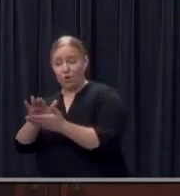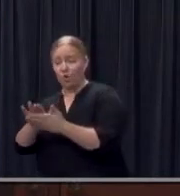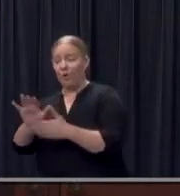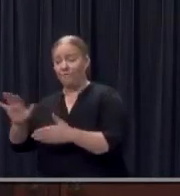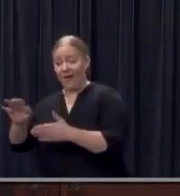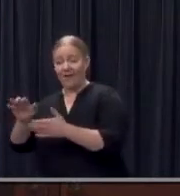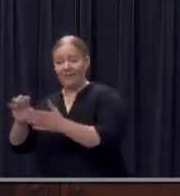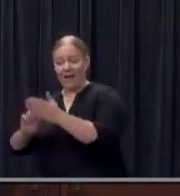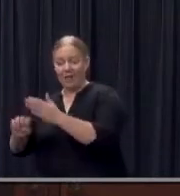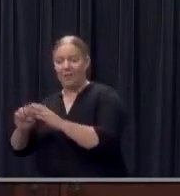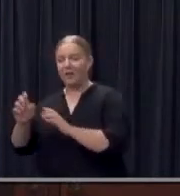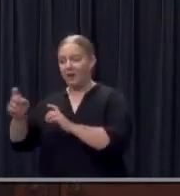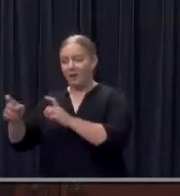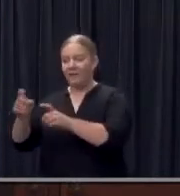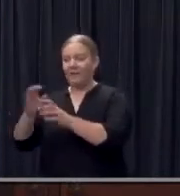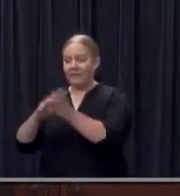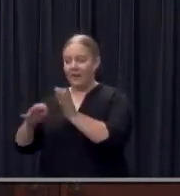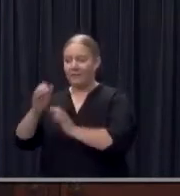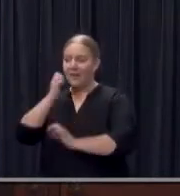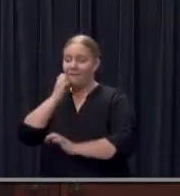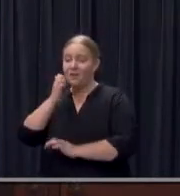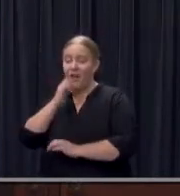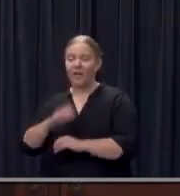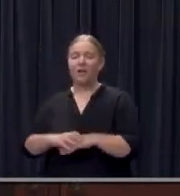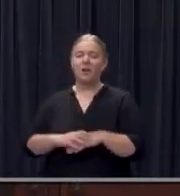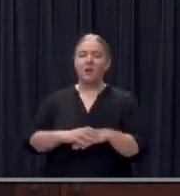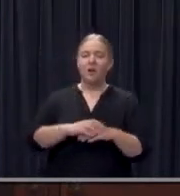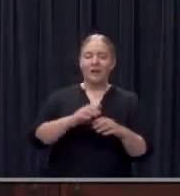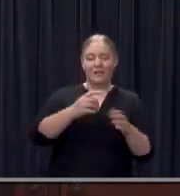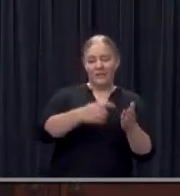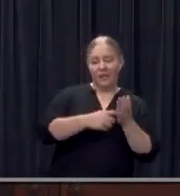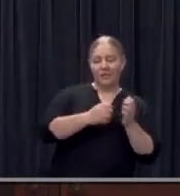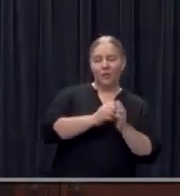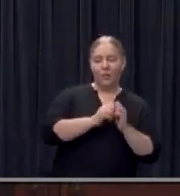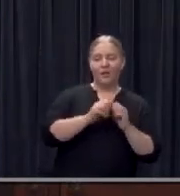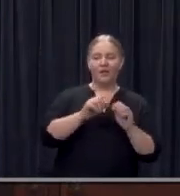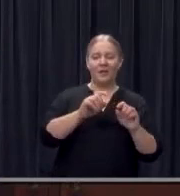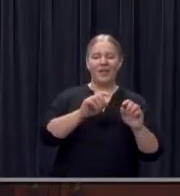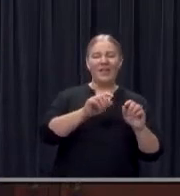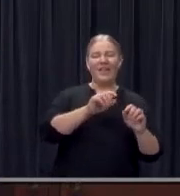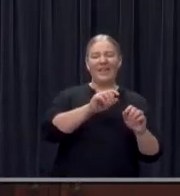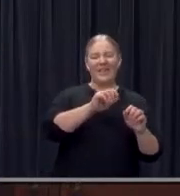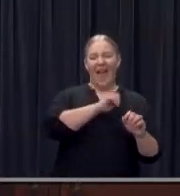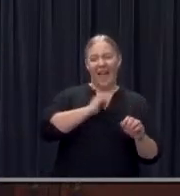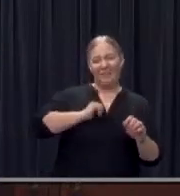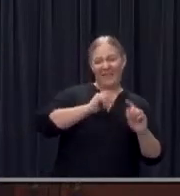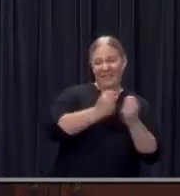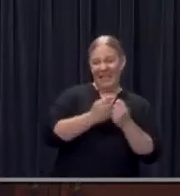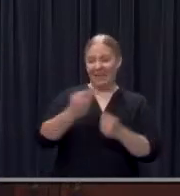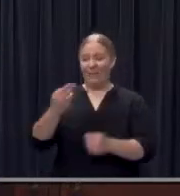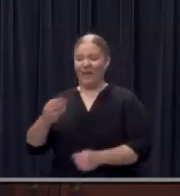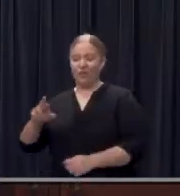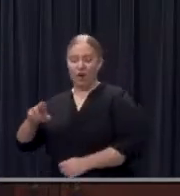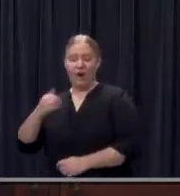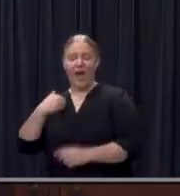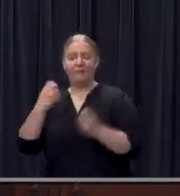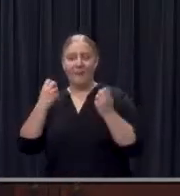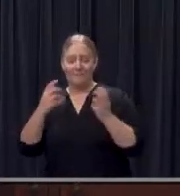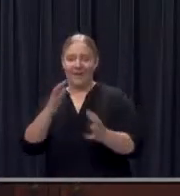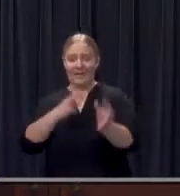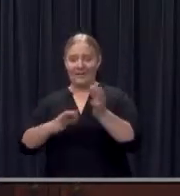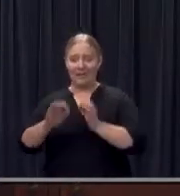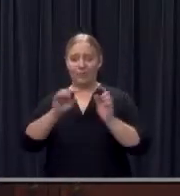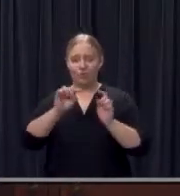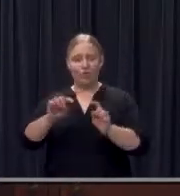And in talking with our leadership team and with human resources, we realize we have so many subs that are so loyal to our district, and they come every